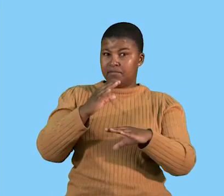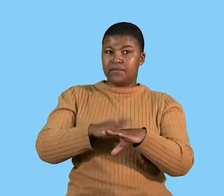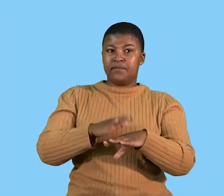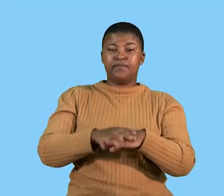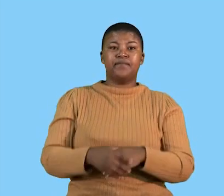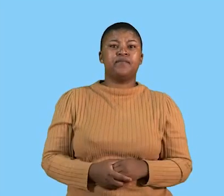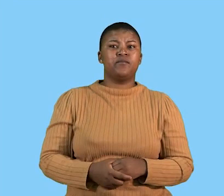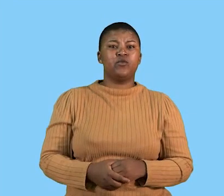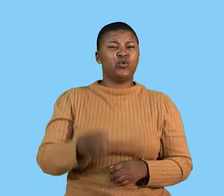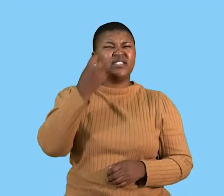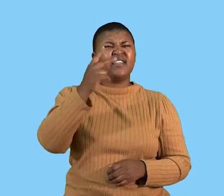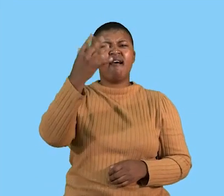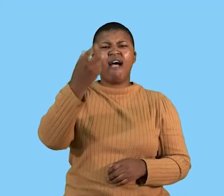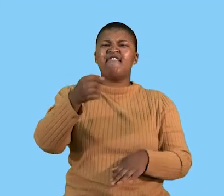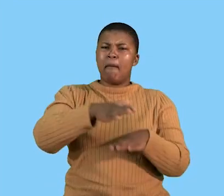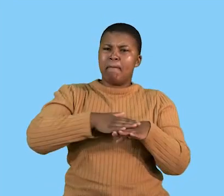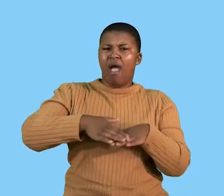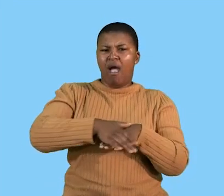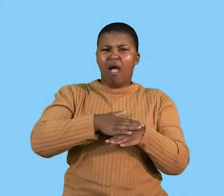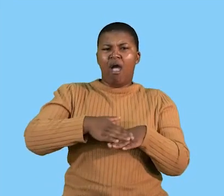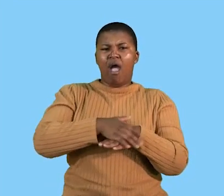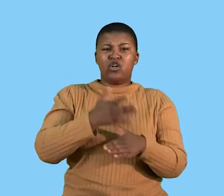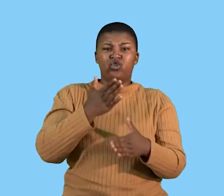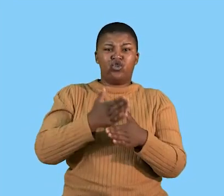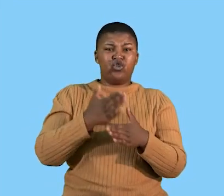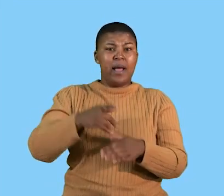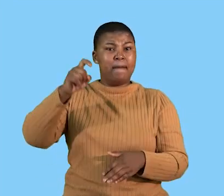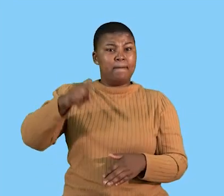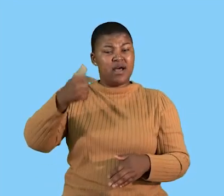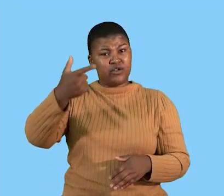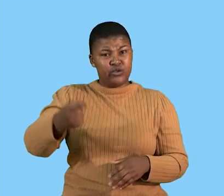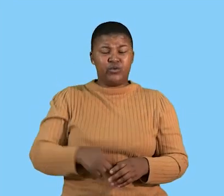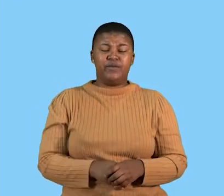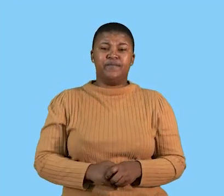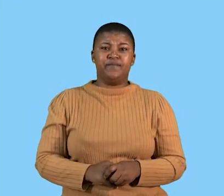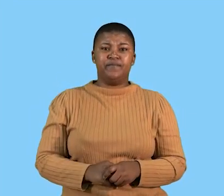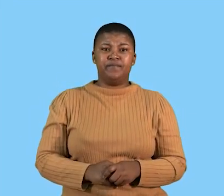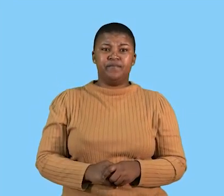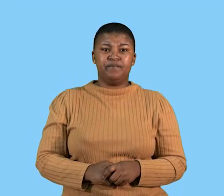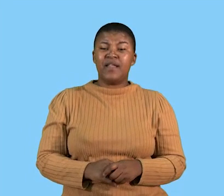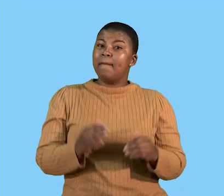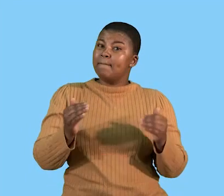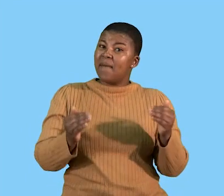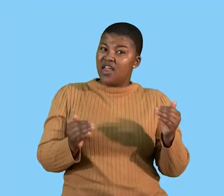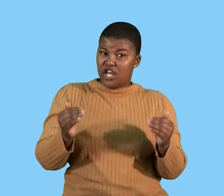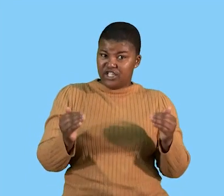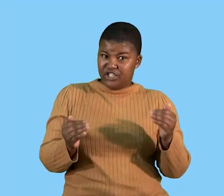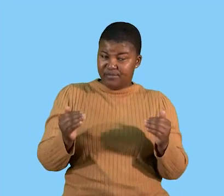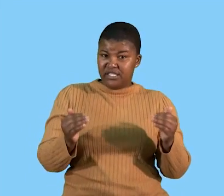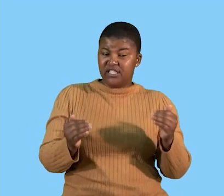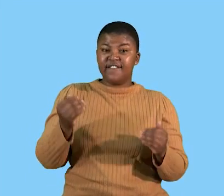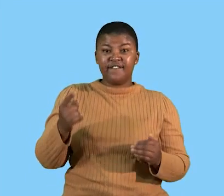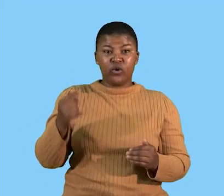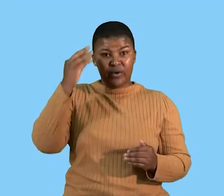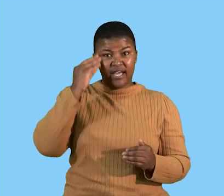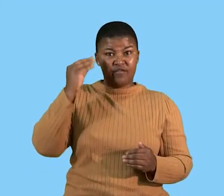there is some basic tasks they need to perform. Now, the first task we refer to as management